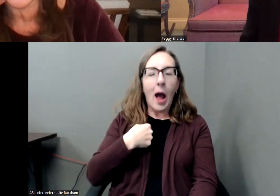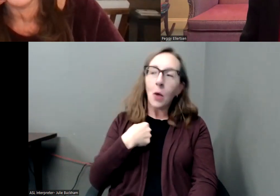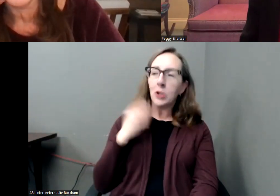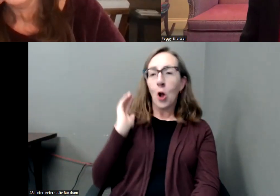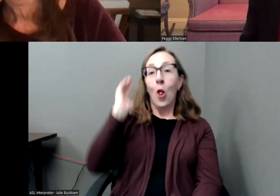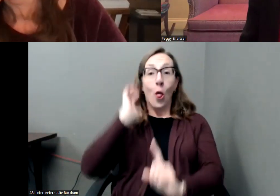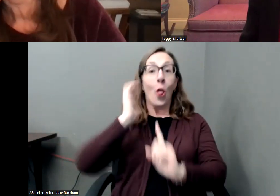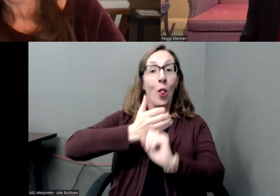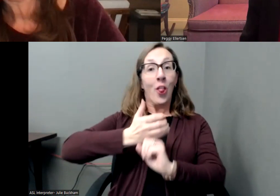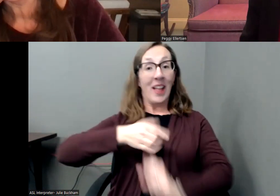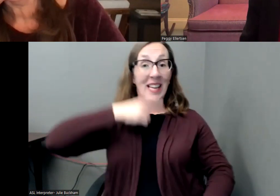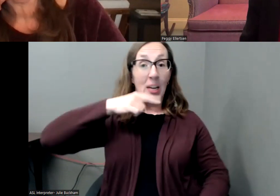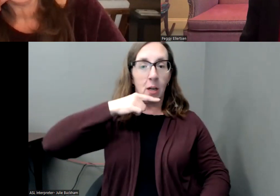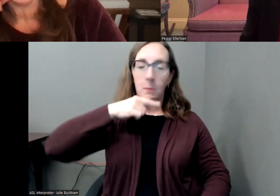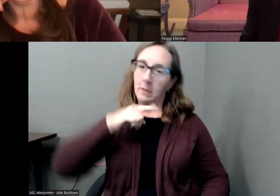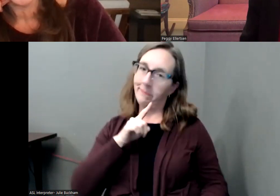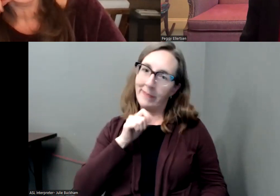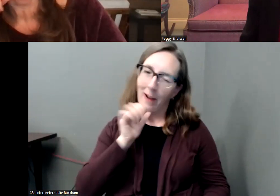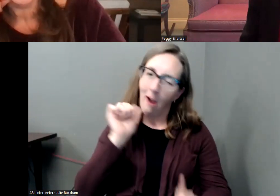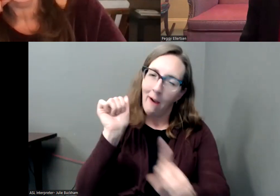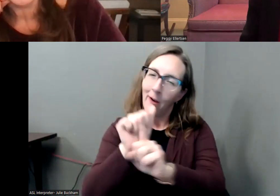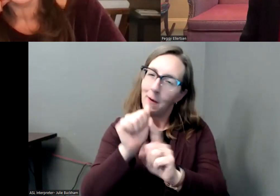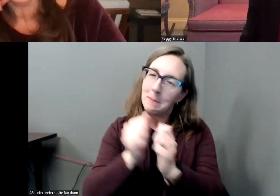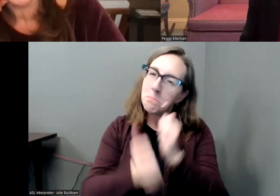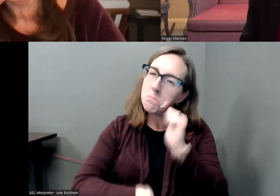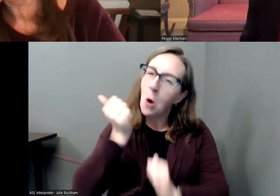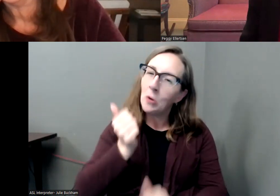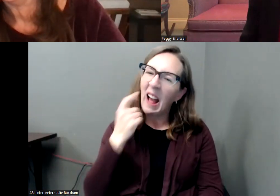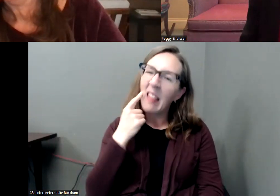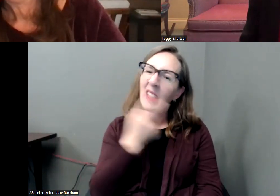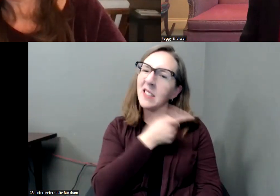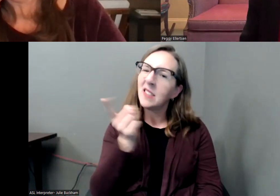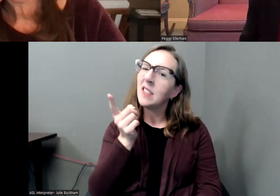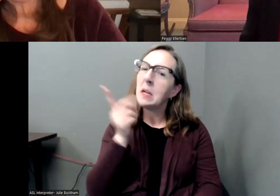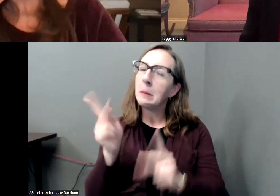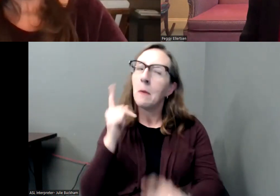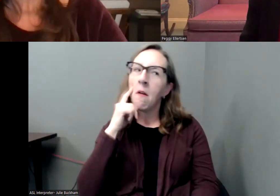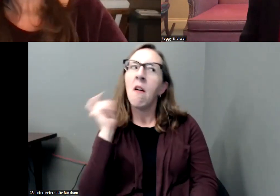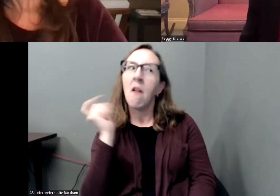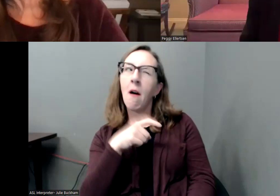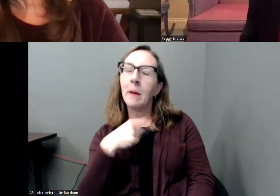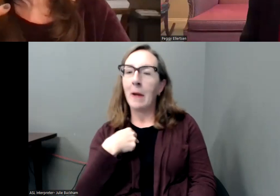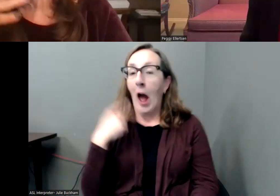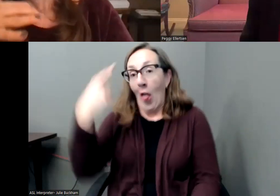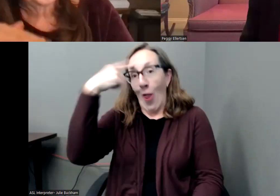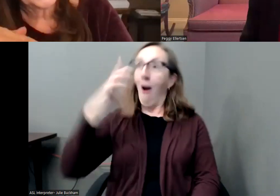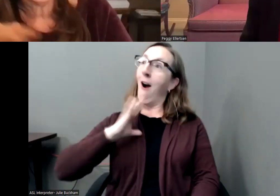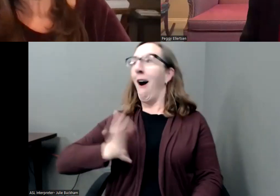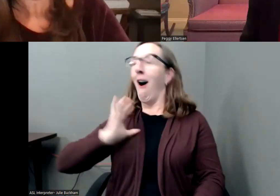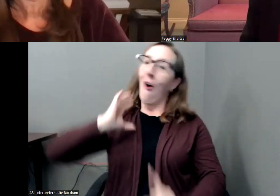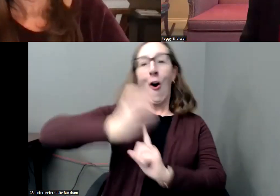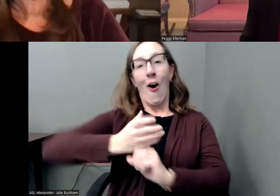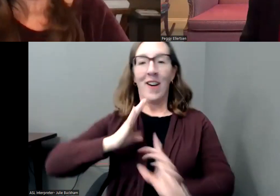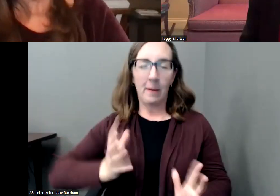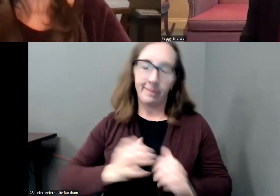good job. Probably a lot more people knew about it than I thought. So in my early